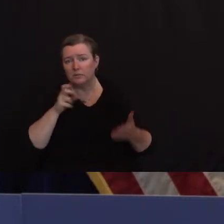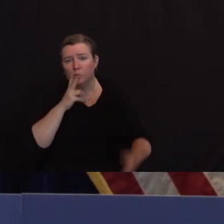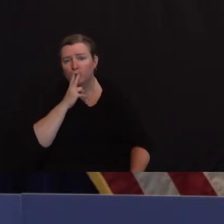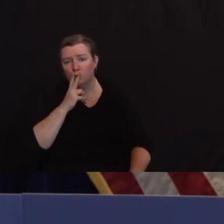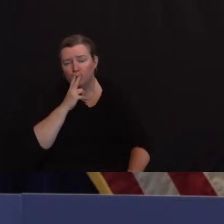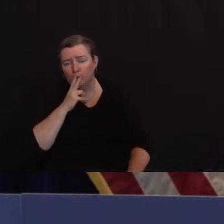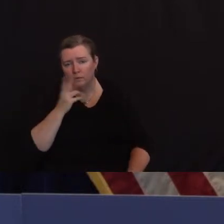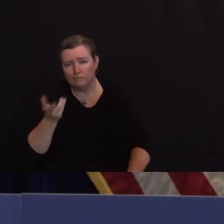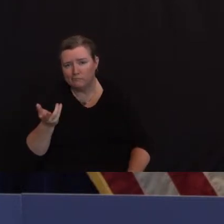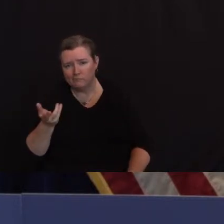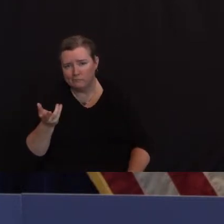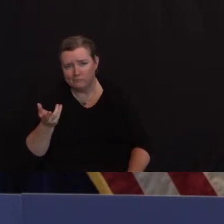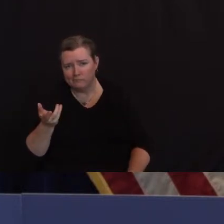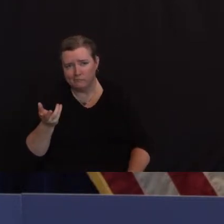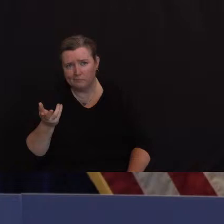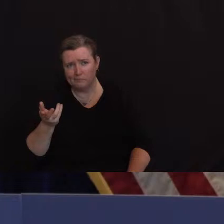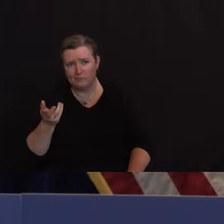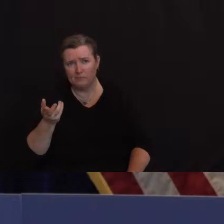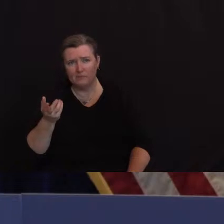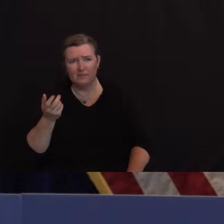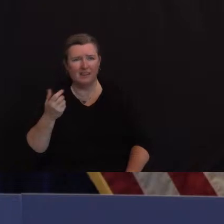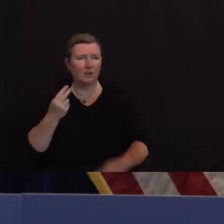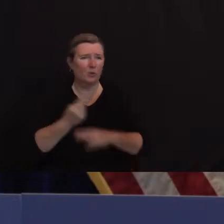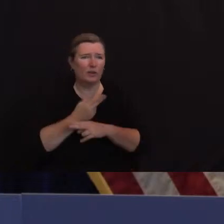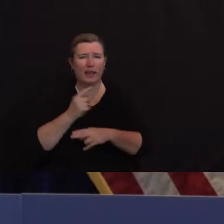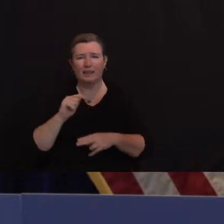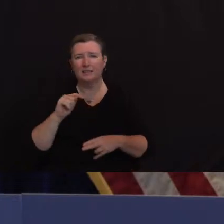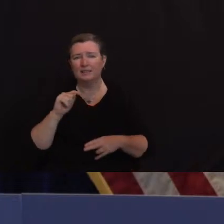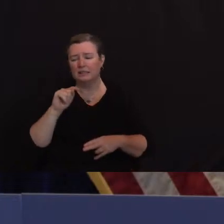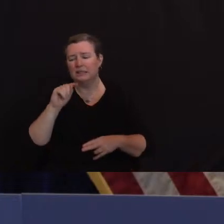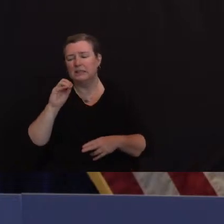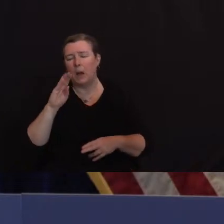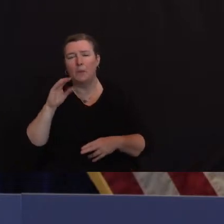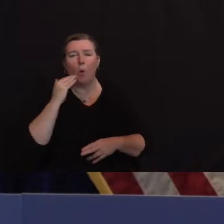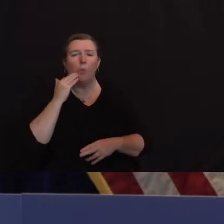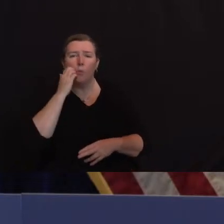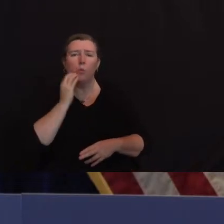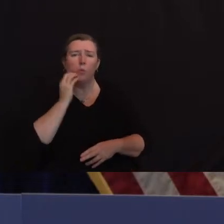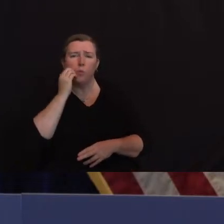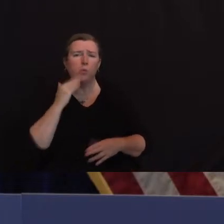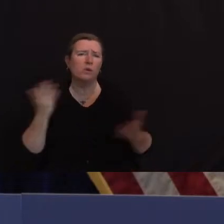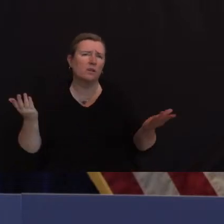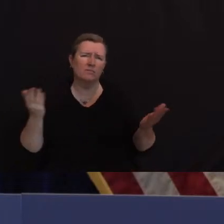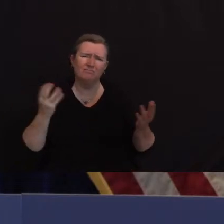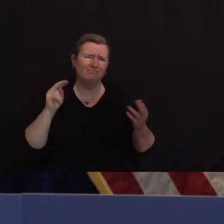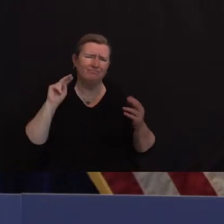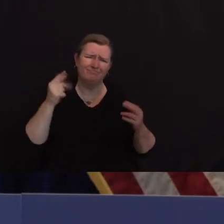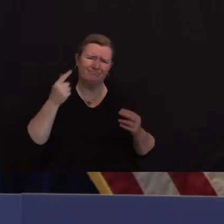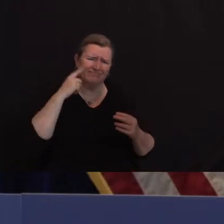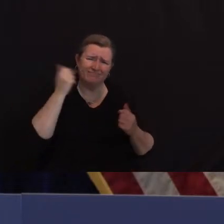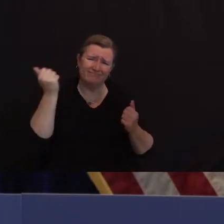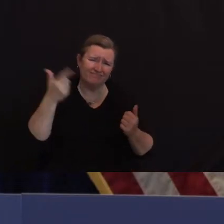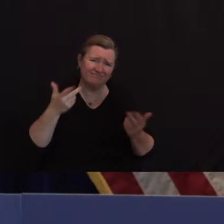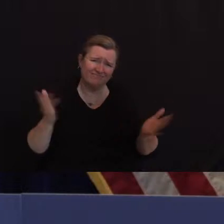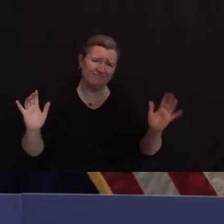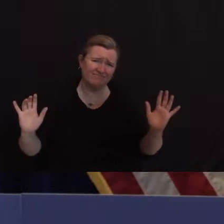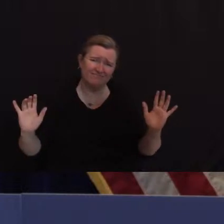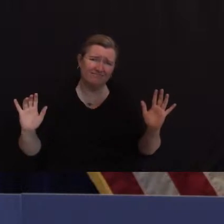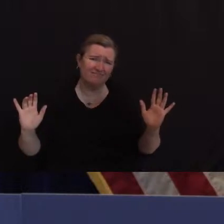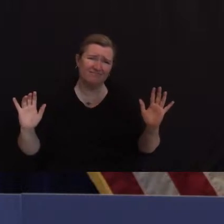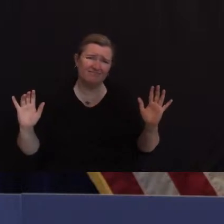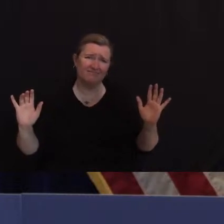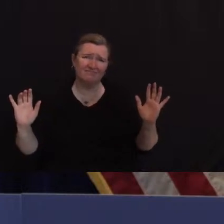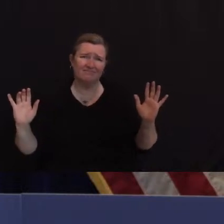are unsafe for youth. E-cigarettes are the most used tobacco product among U.S. middle and high school